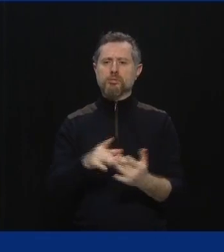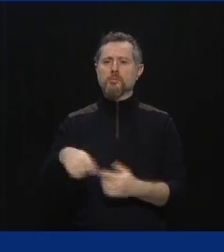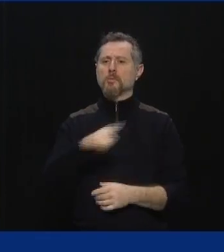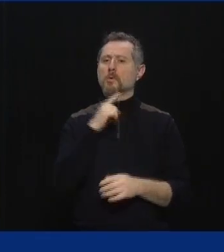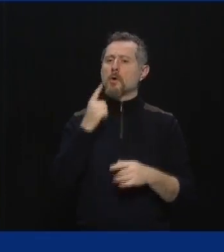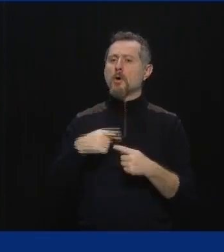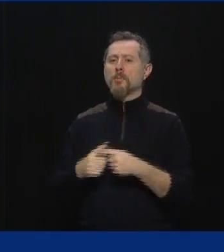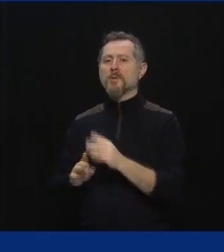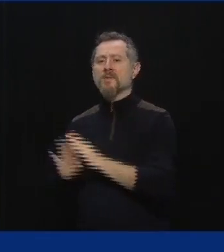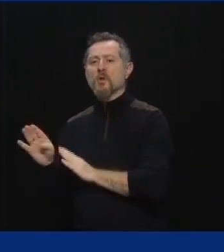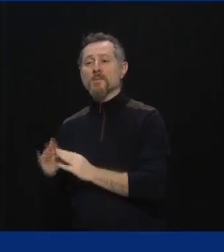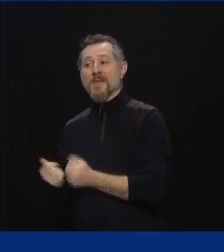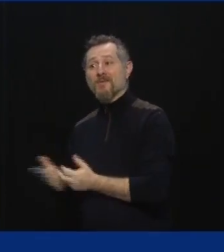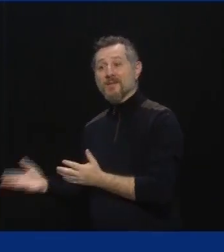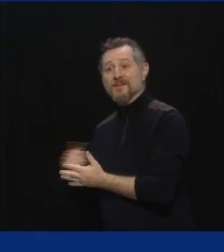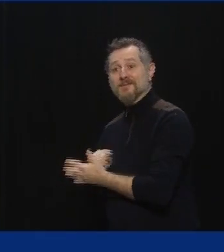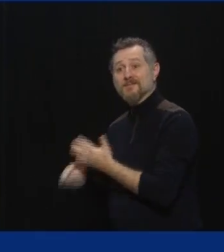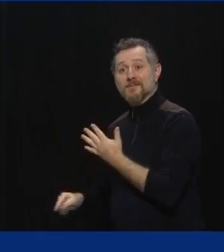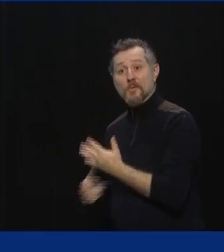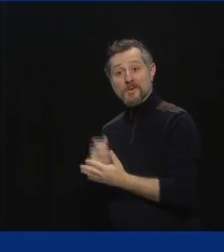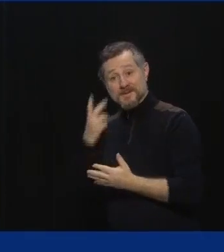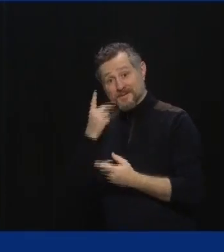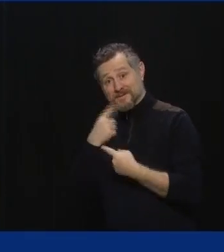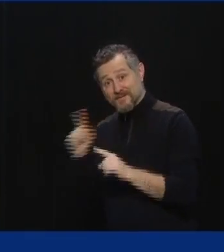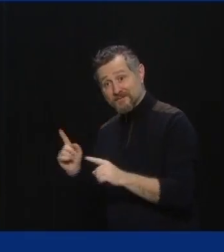developing anything and making it happen,